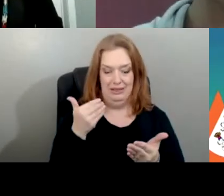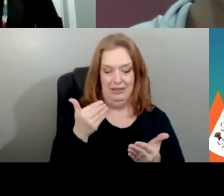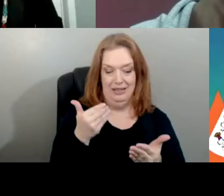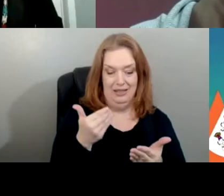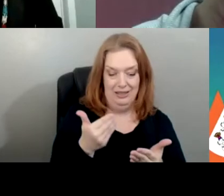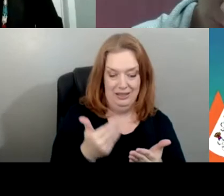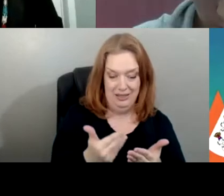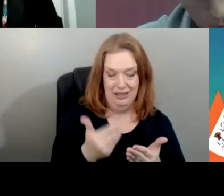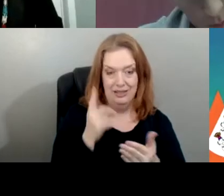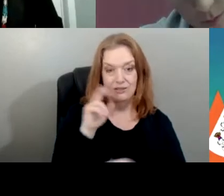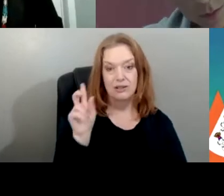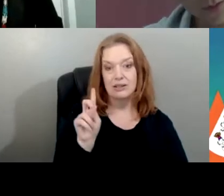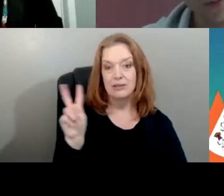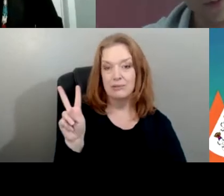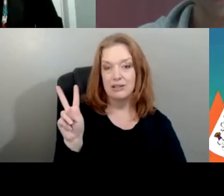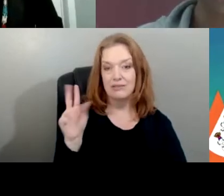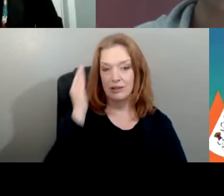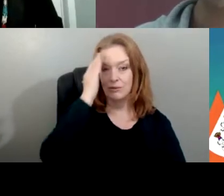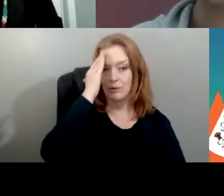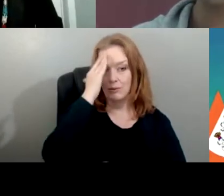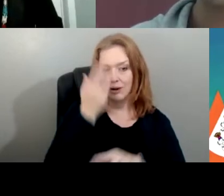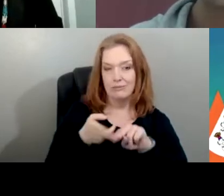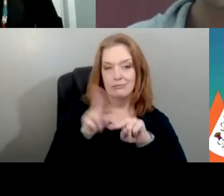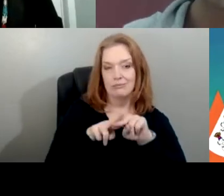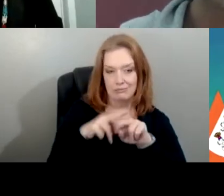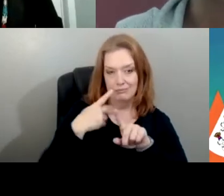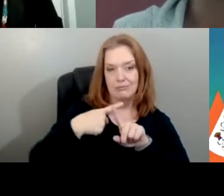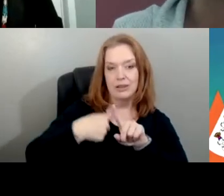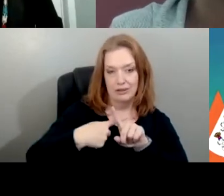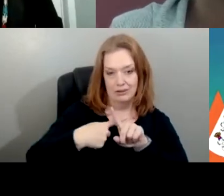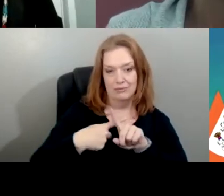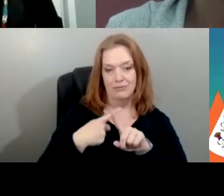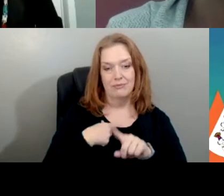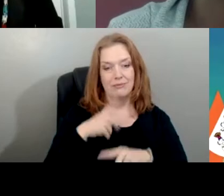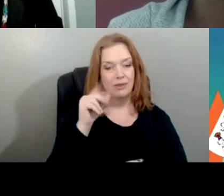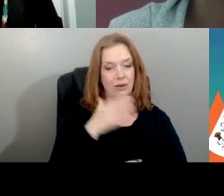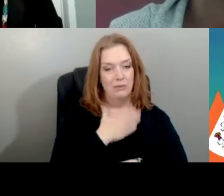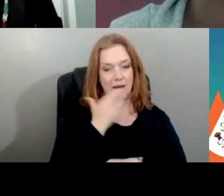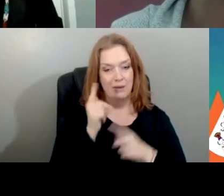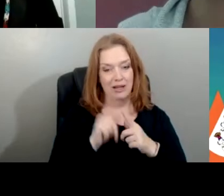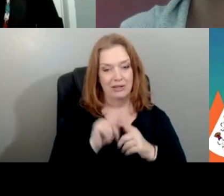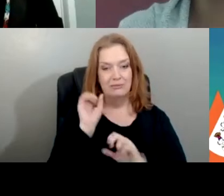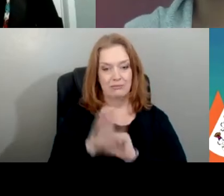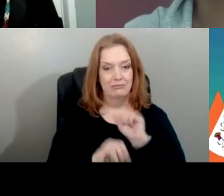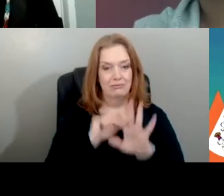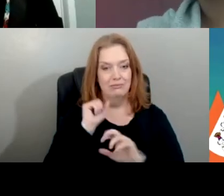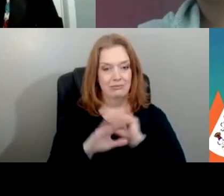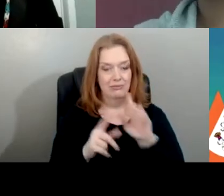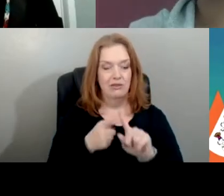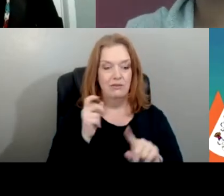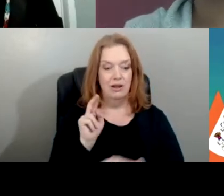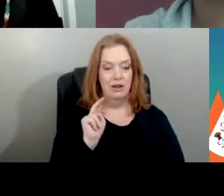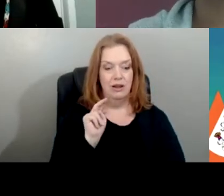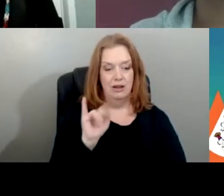of Domestic Violence Awareness Month. And I did my best to share knowledge with you from the National Indigenous Women's